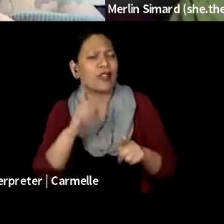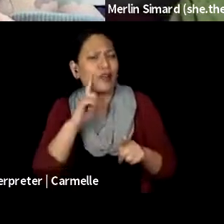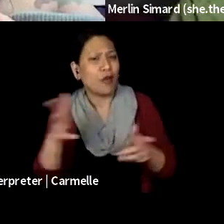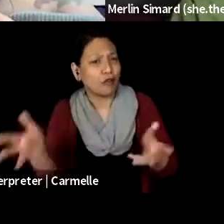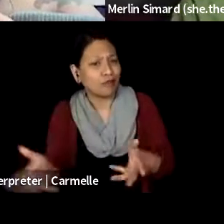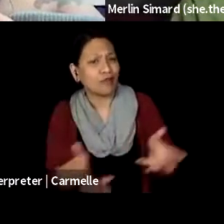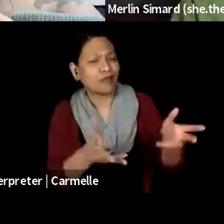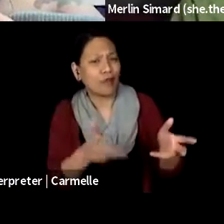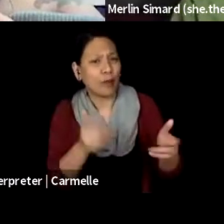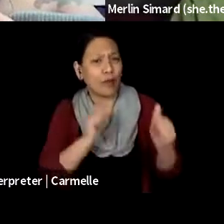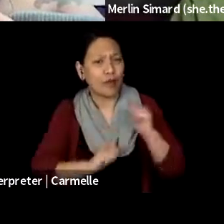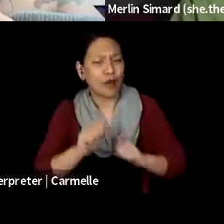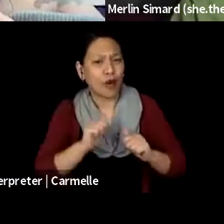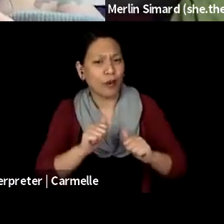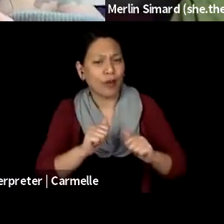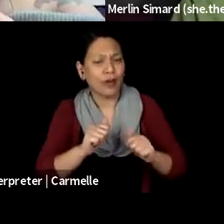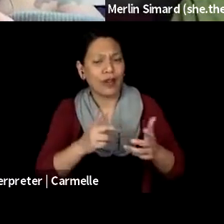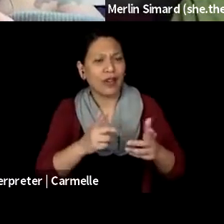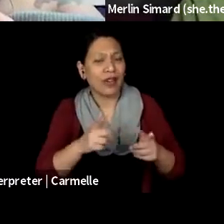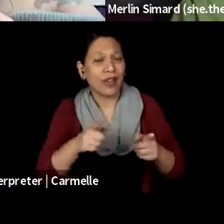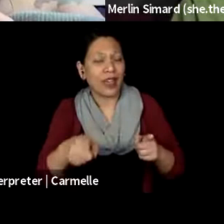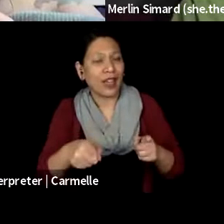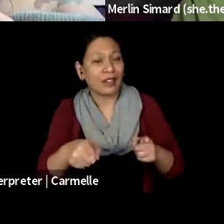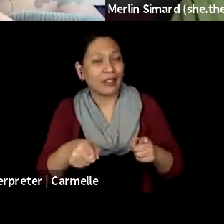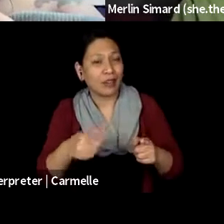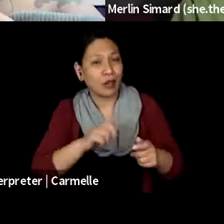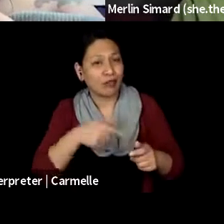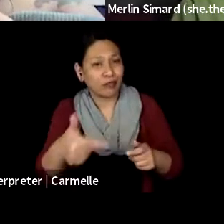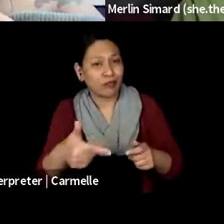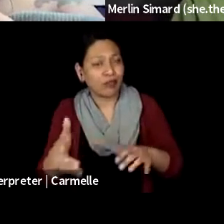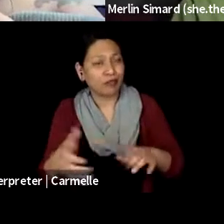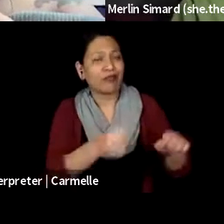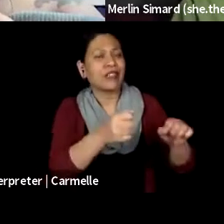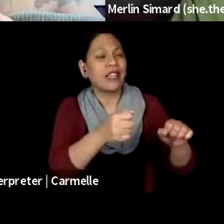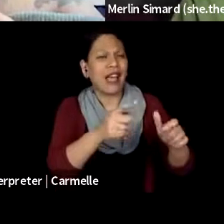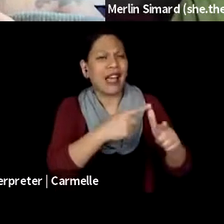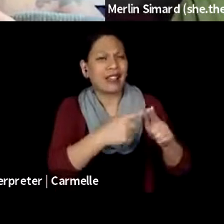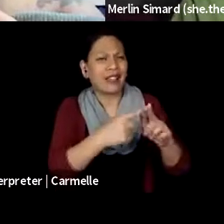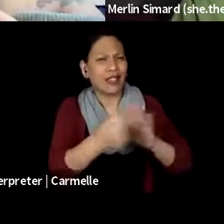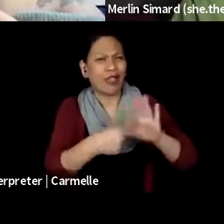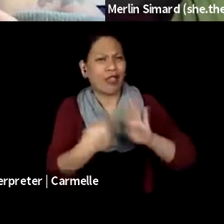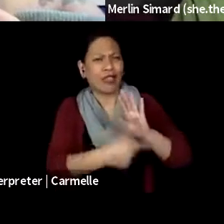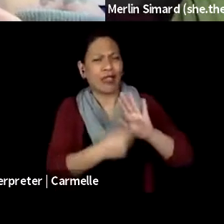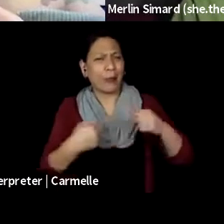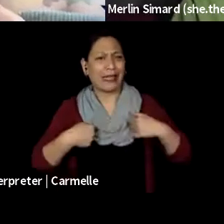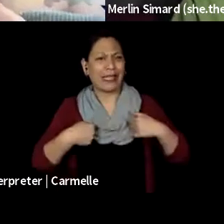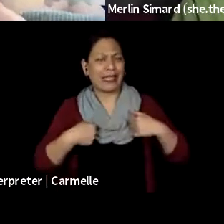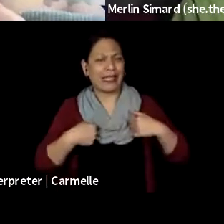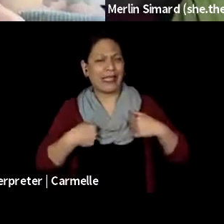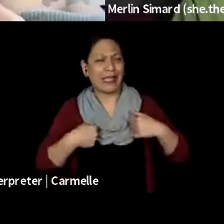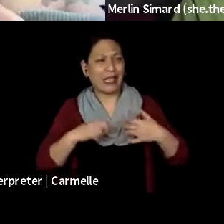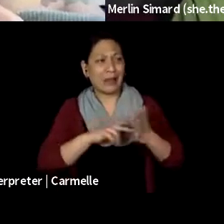present. And she took that opportunity to basically slander me and ruin my relationship with that